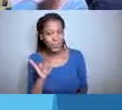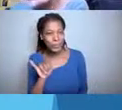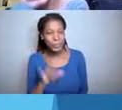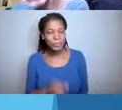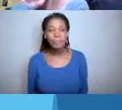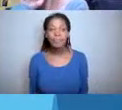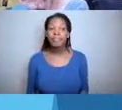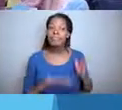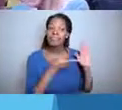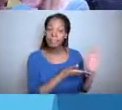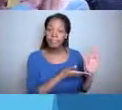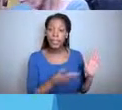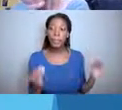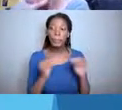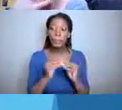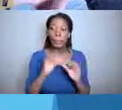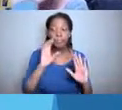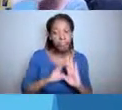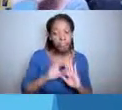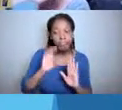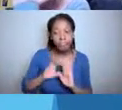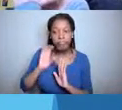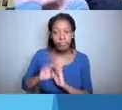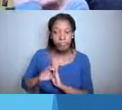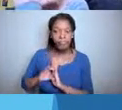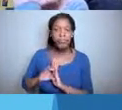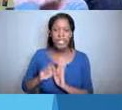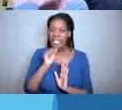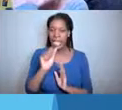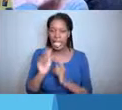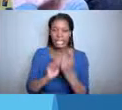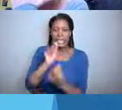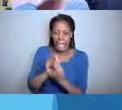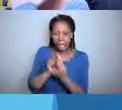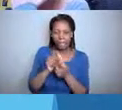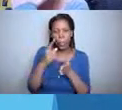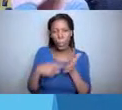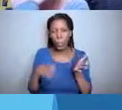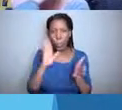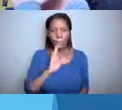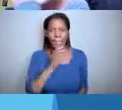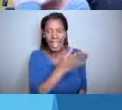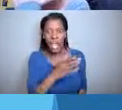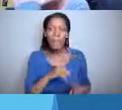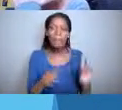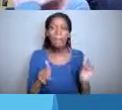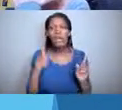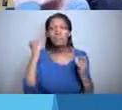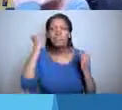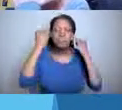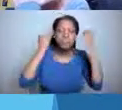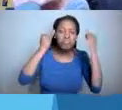imagery of again not to say this is exactly what we're looking for but just you know sort of in the area